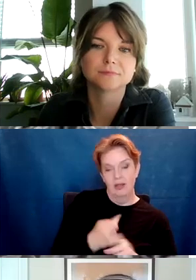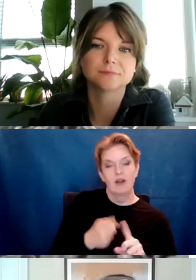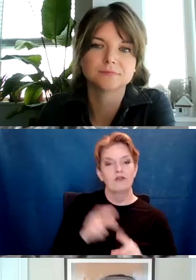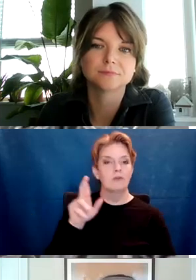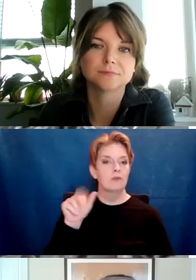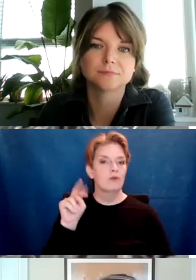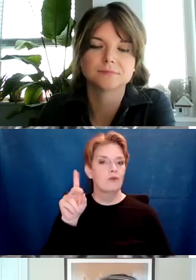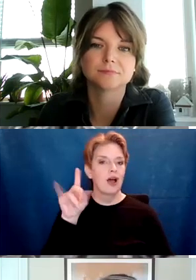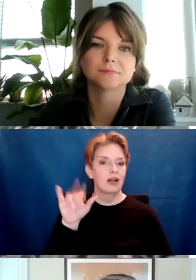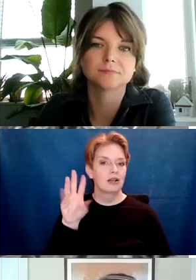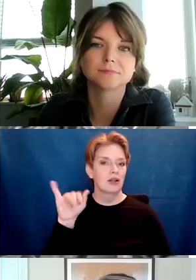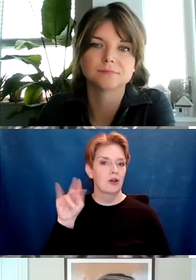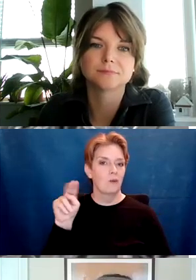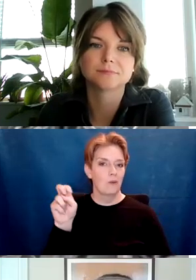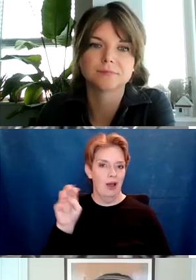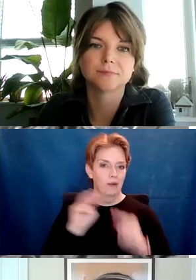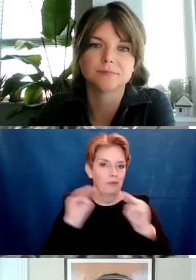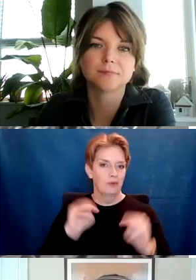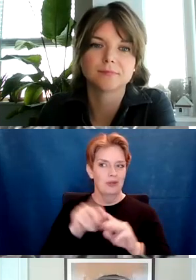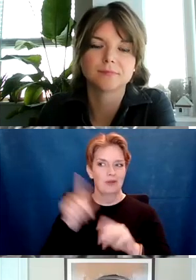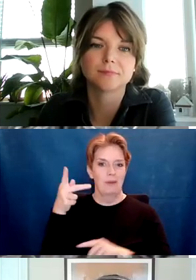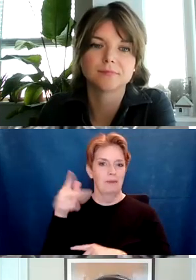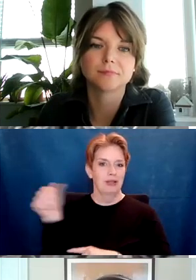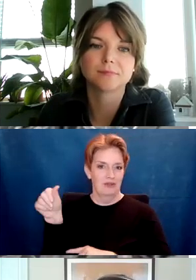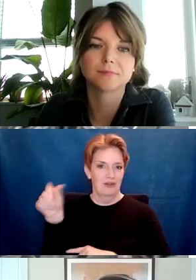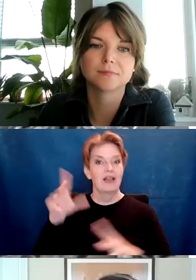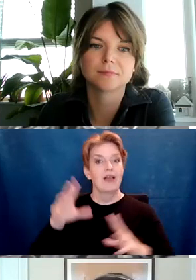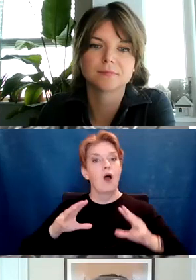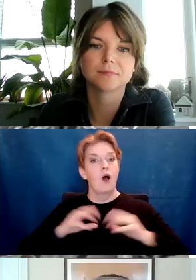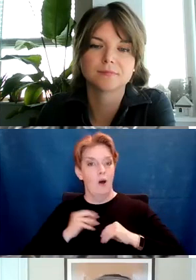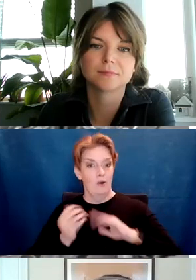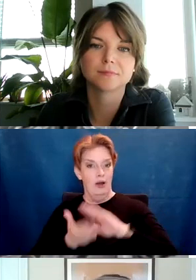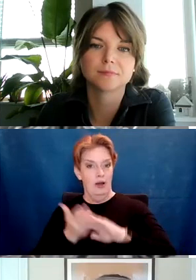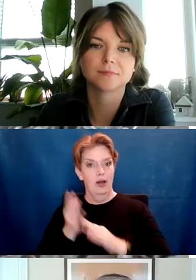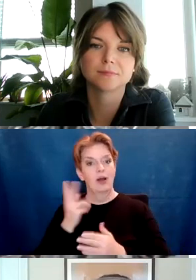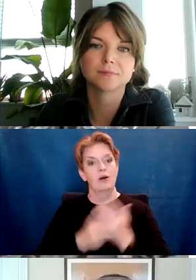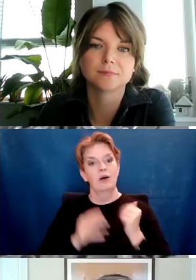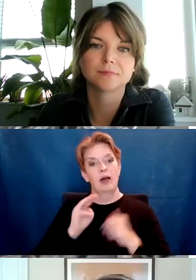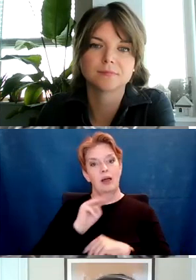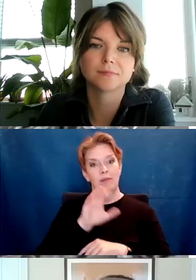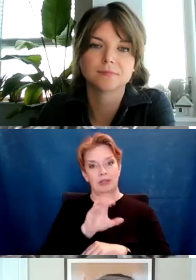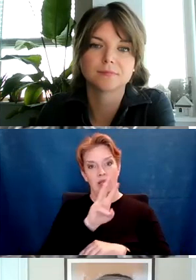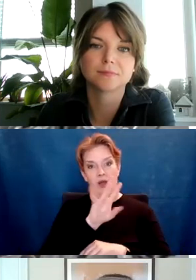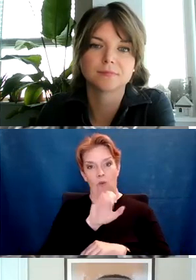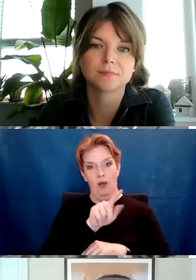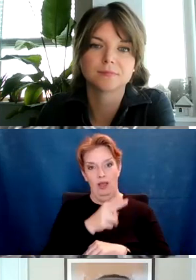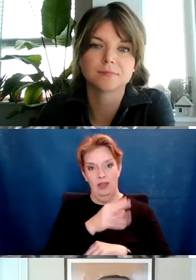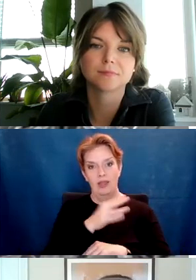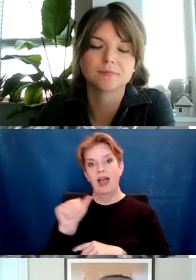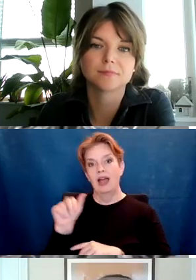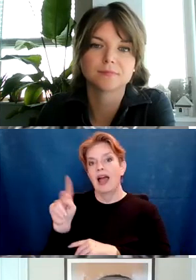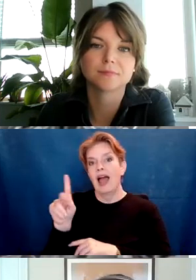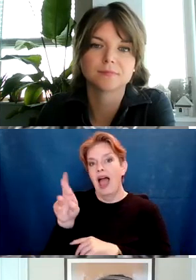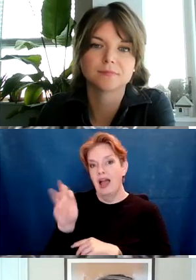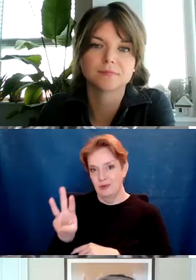Museum in Chaddsford, Pennsylvania, that owns and operates both the N.C. Wyeth Home and Studio and the Andrew Wyeth